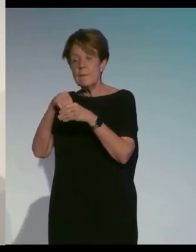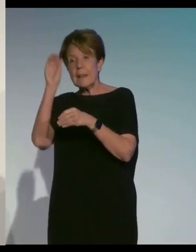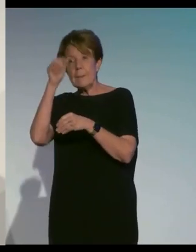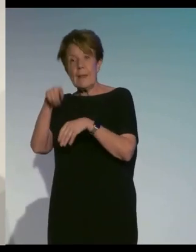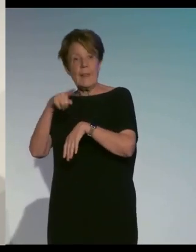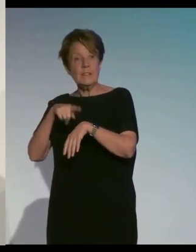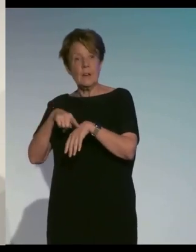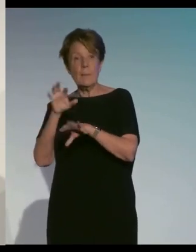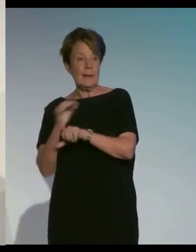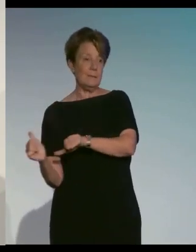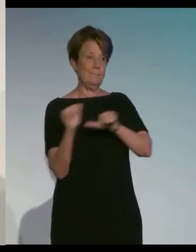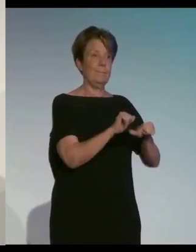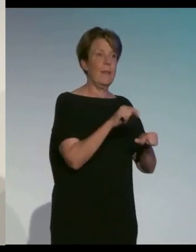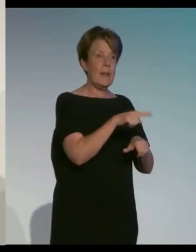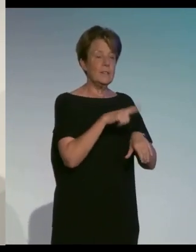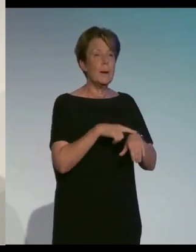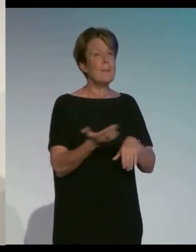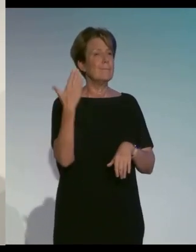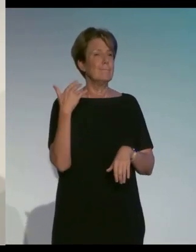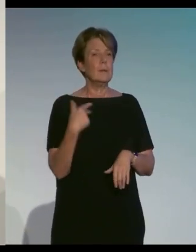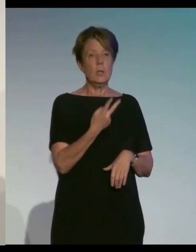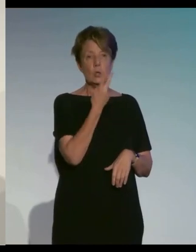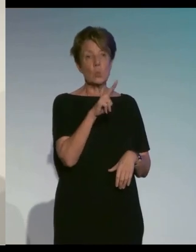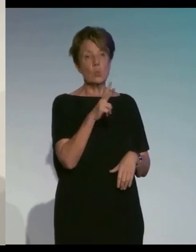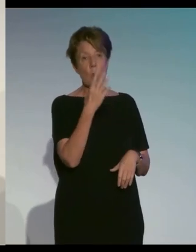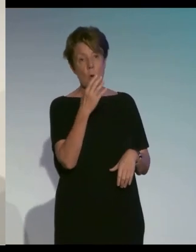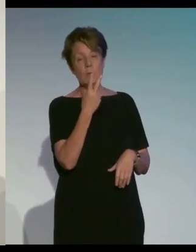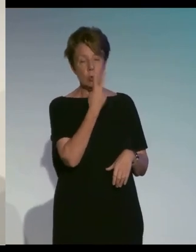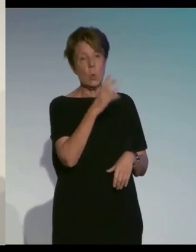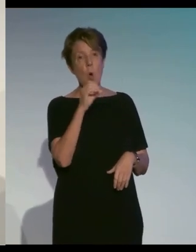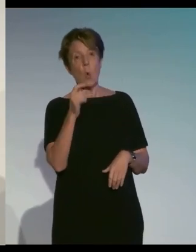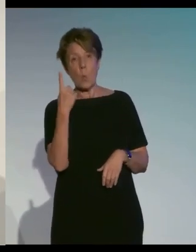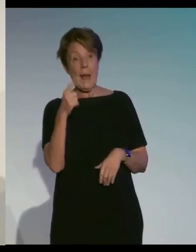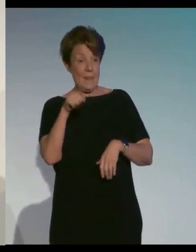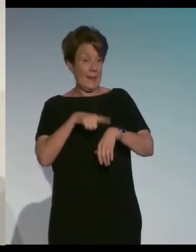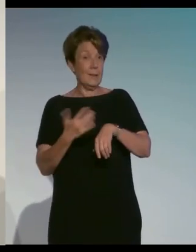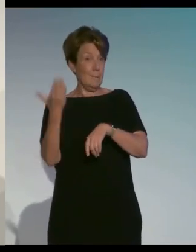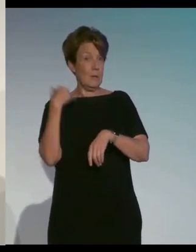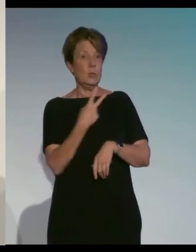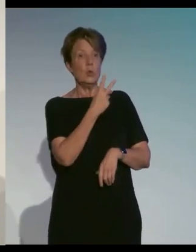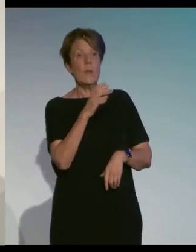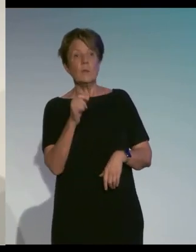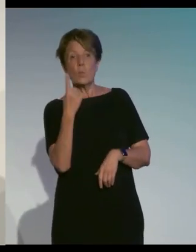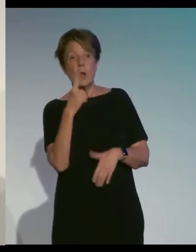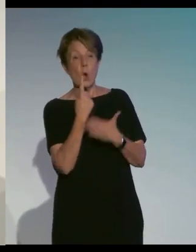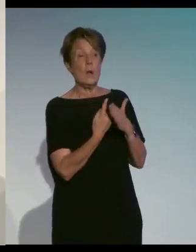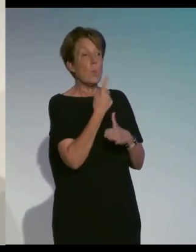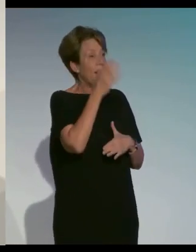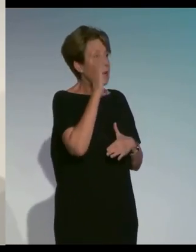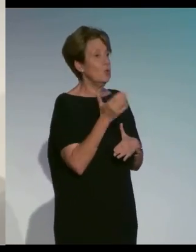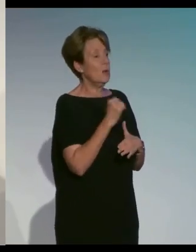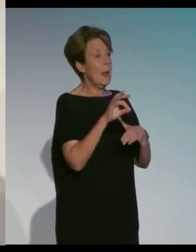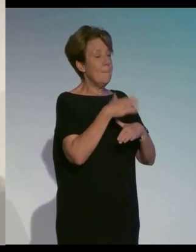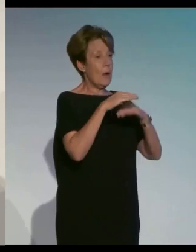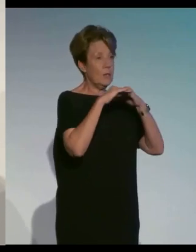that viewpoint, but that was in 2001, and at that time, only one country in the world had marriage equalities. Anyone know what that country